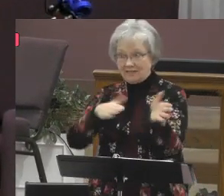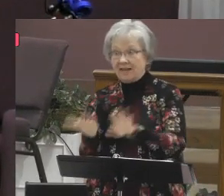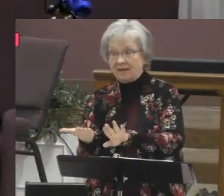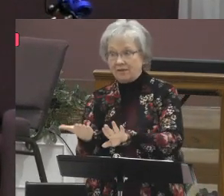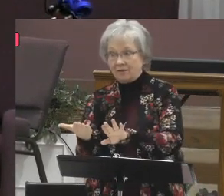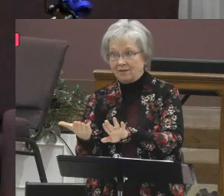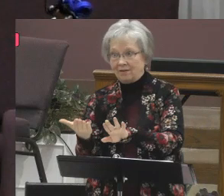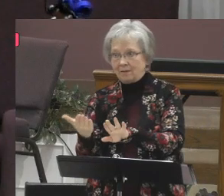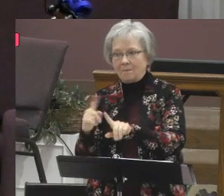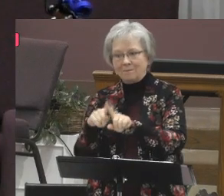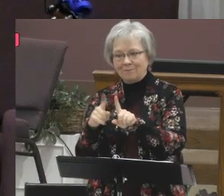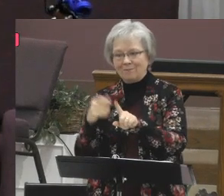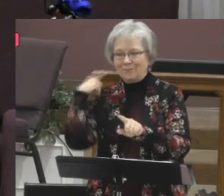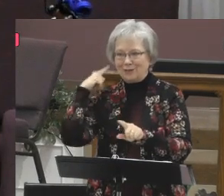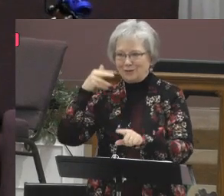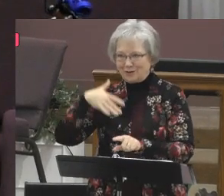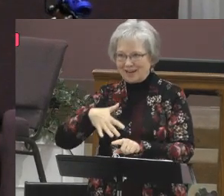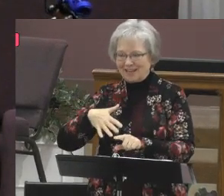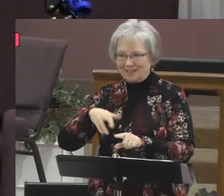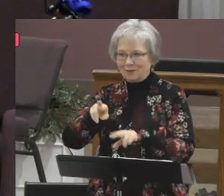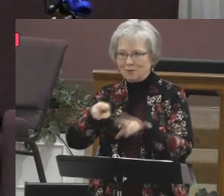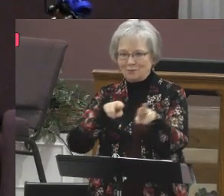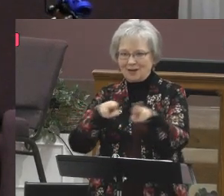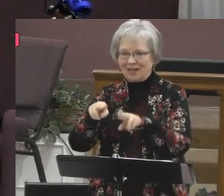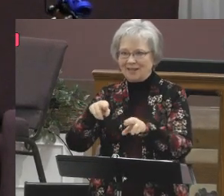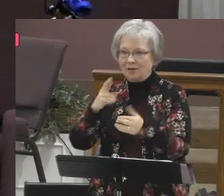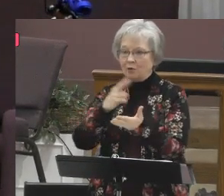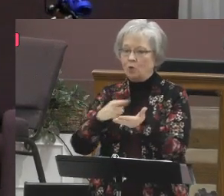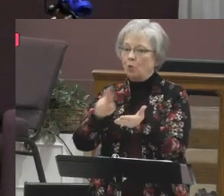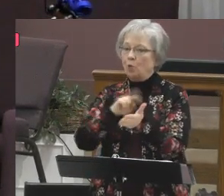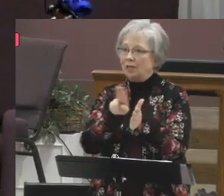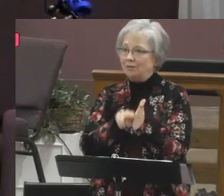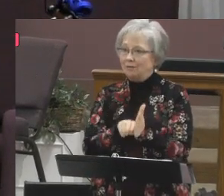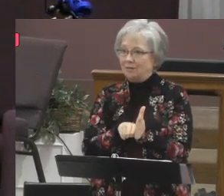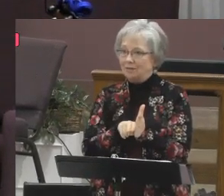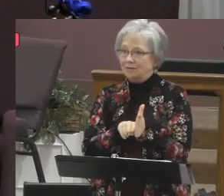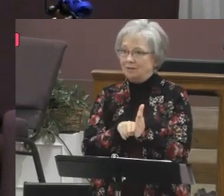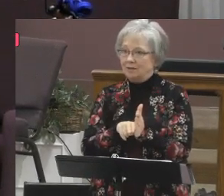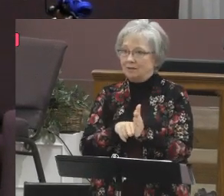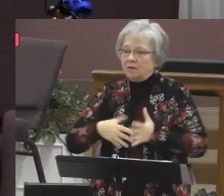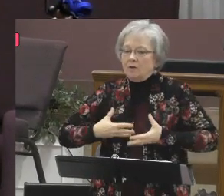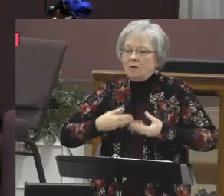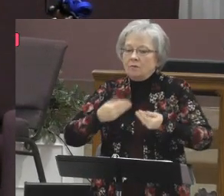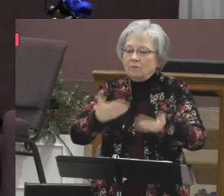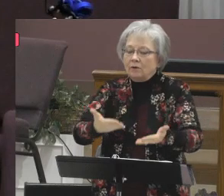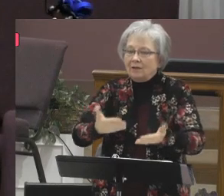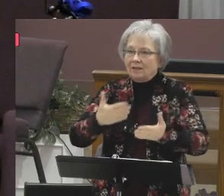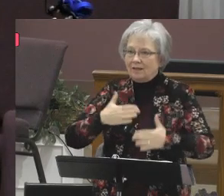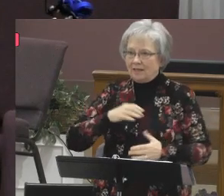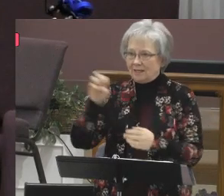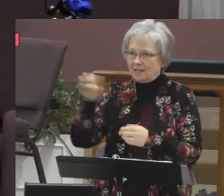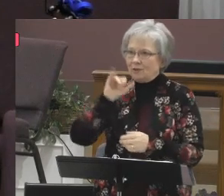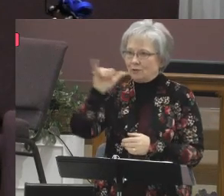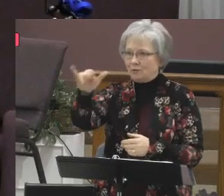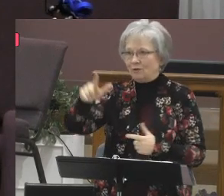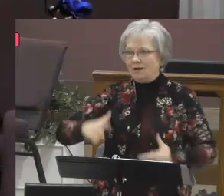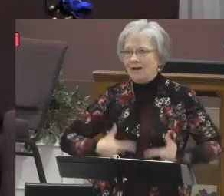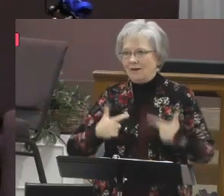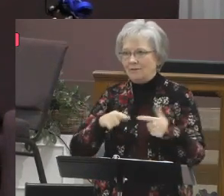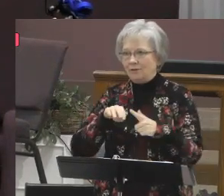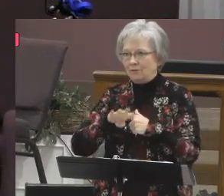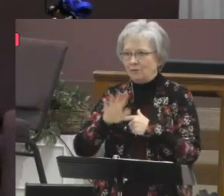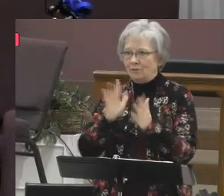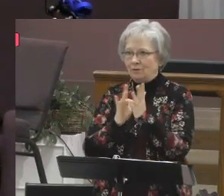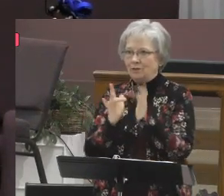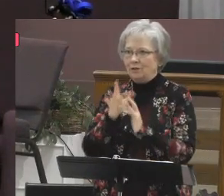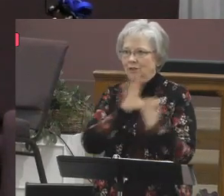also grace might reign through righteousness to bring eternal life through Jesus Christ our